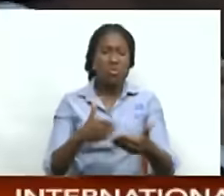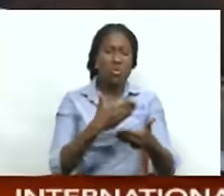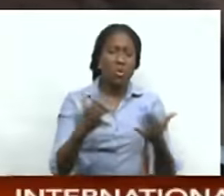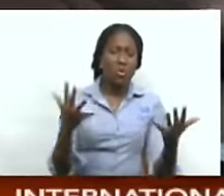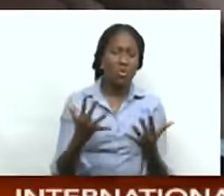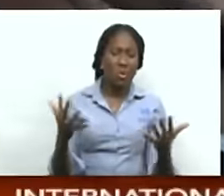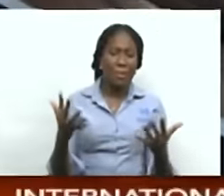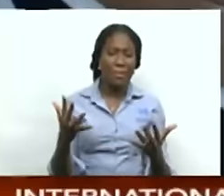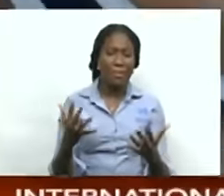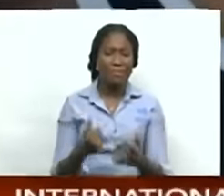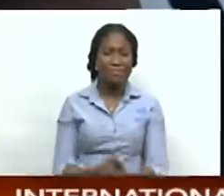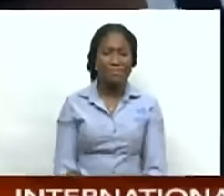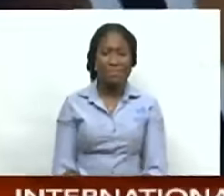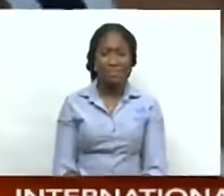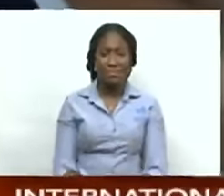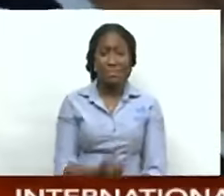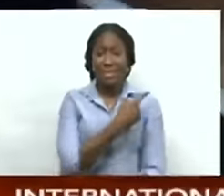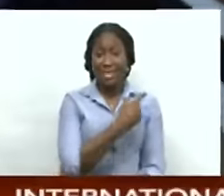Good luck, my tune.